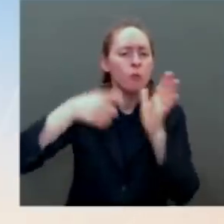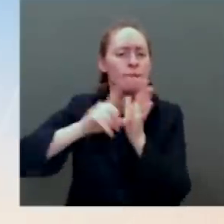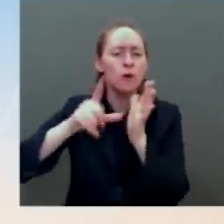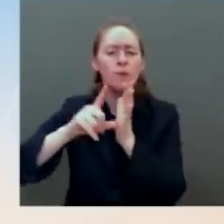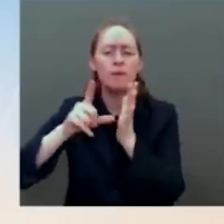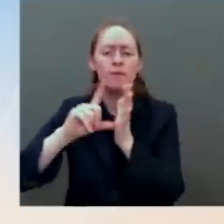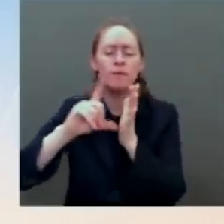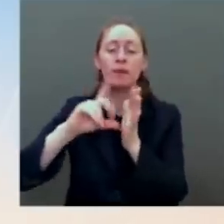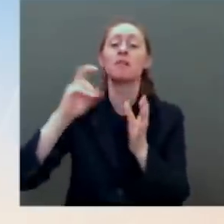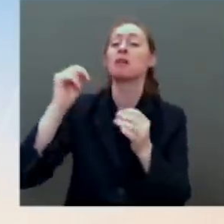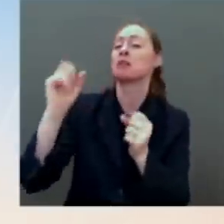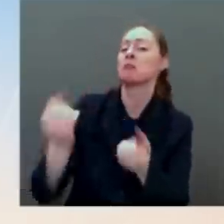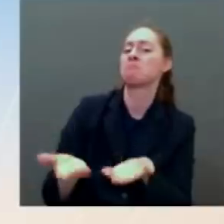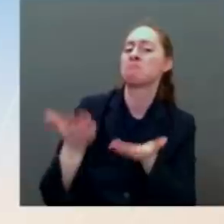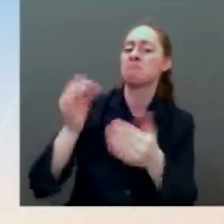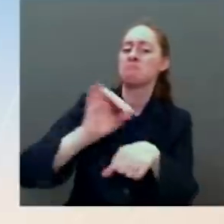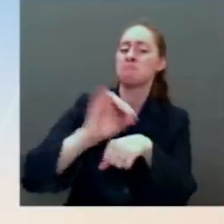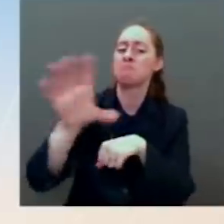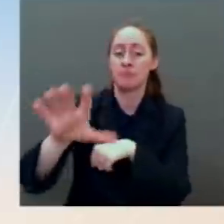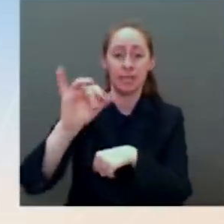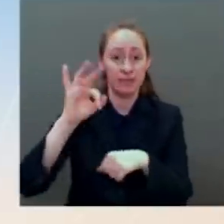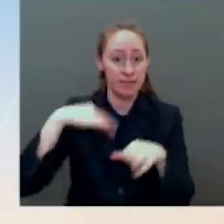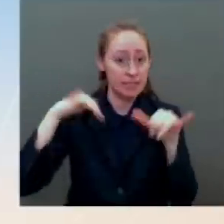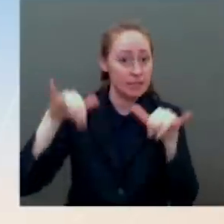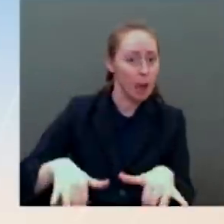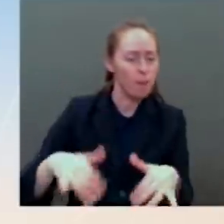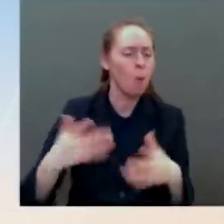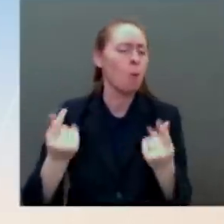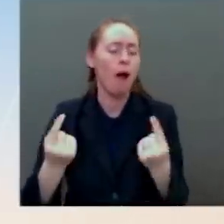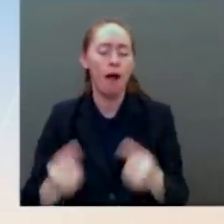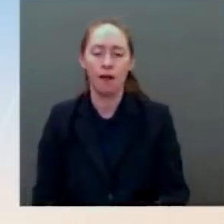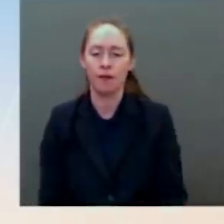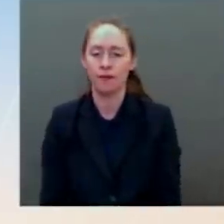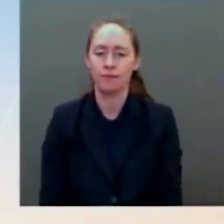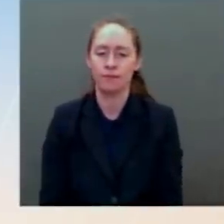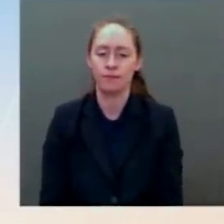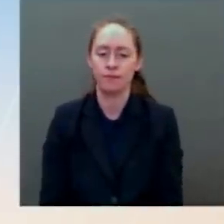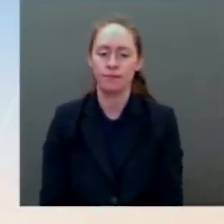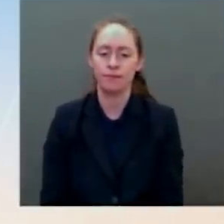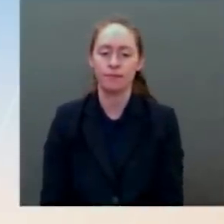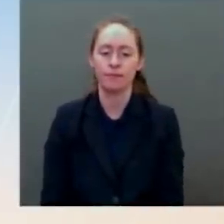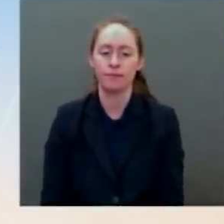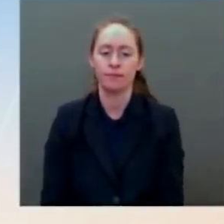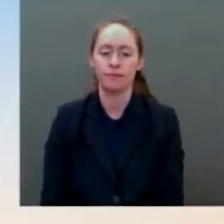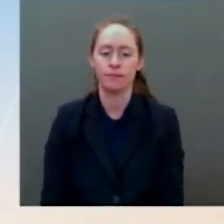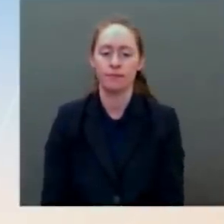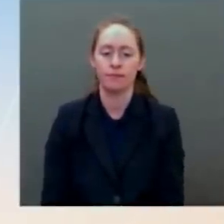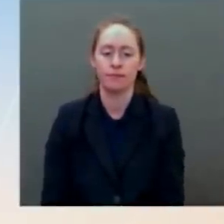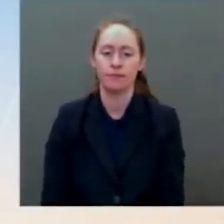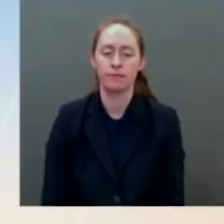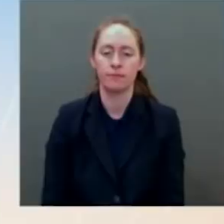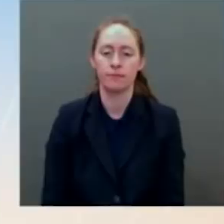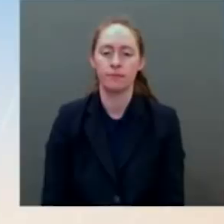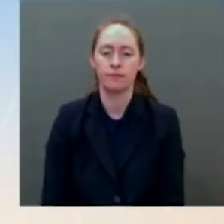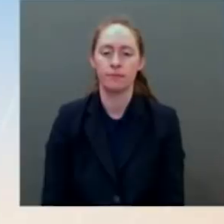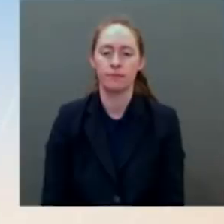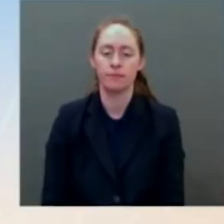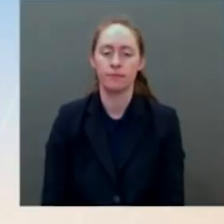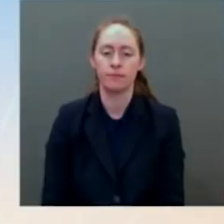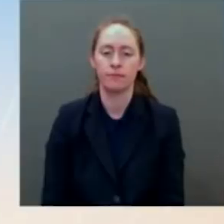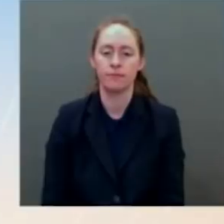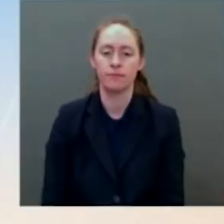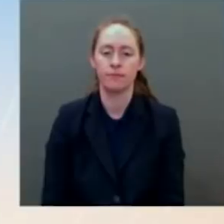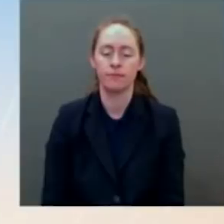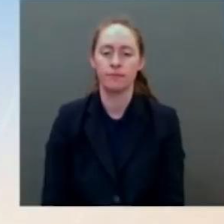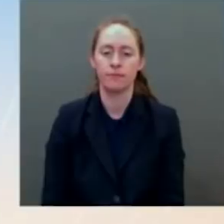continued or not. Okay, on a different topic, we have new reporting that at least 23 people apprehended at the southern border in 2021 are on the